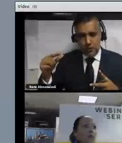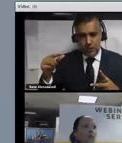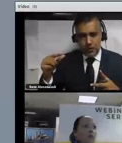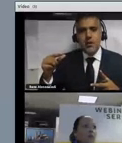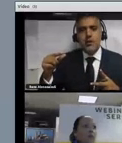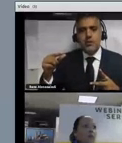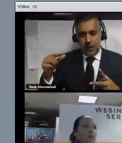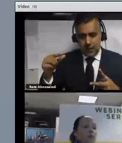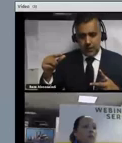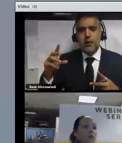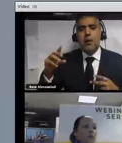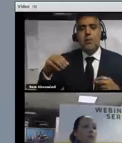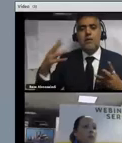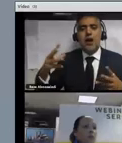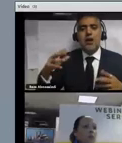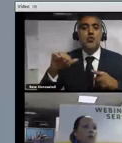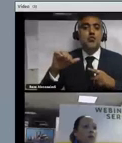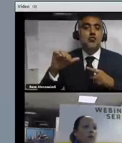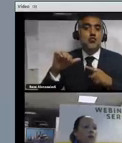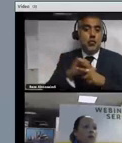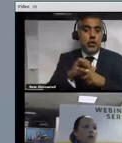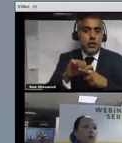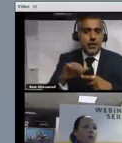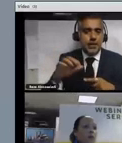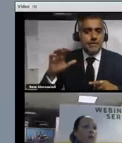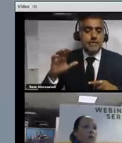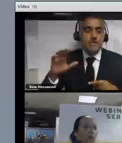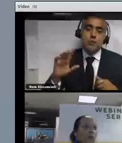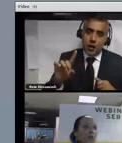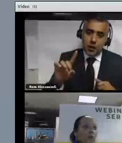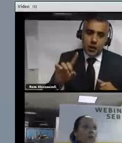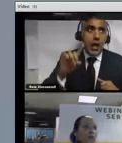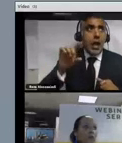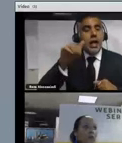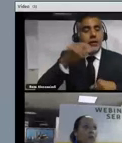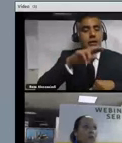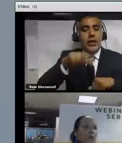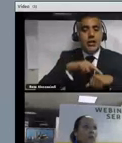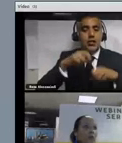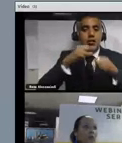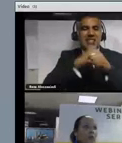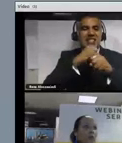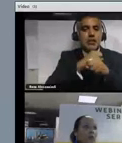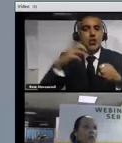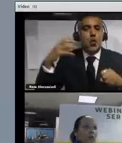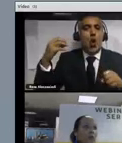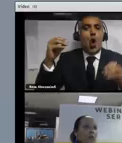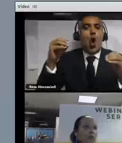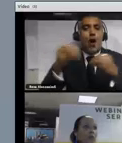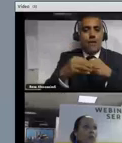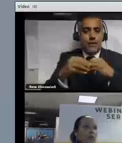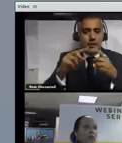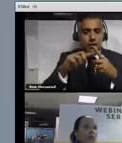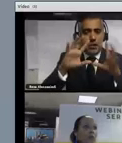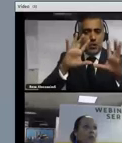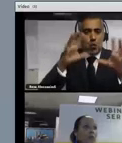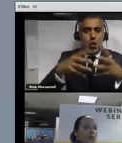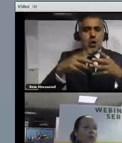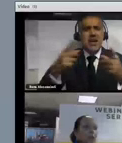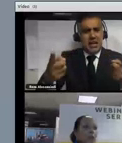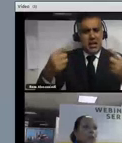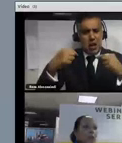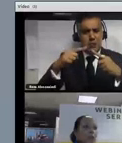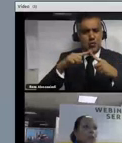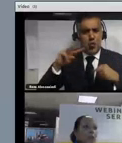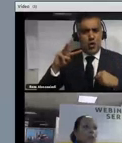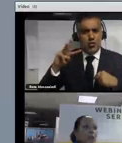does provide training. In the past, well, first of all, any national statistical office that in the world can come to the Washington Group